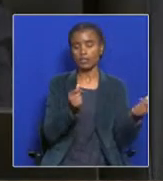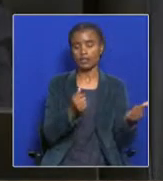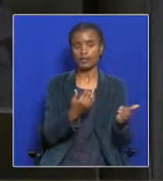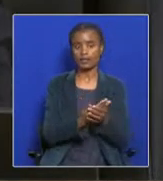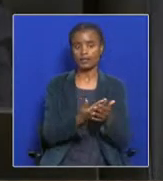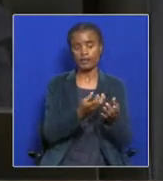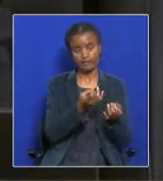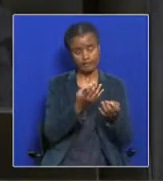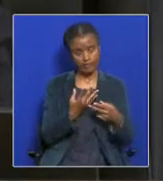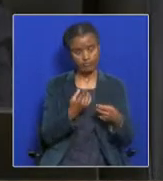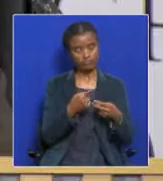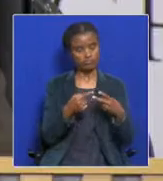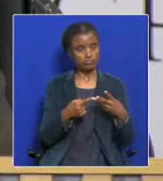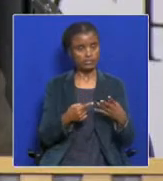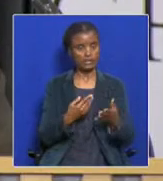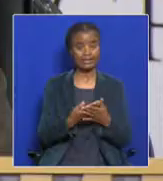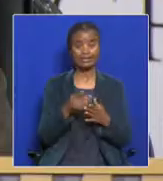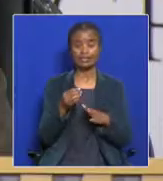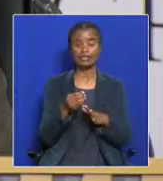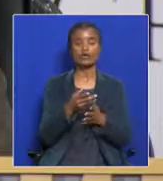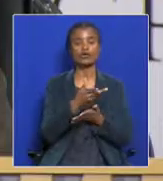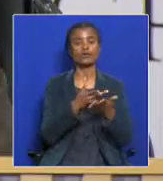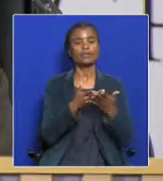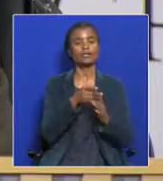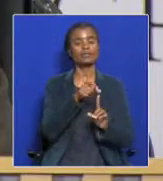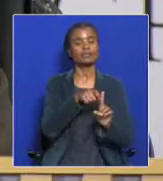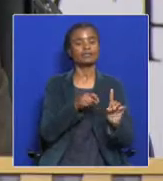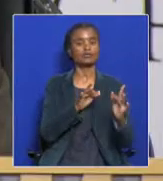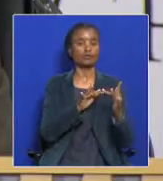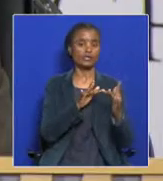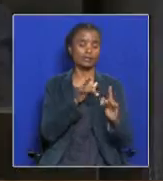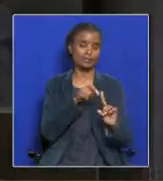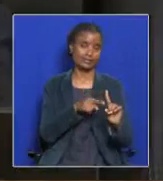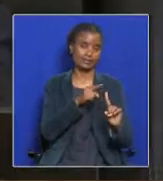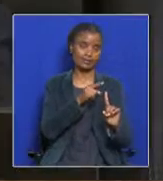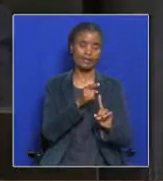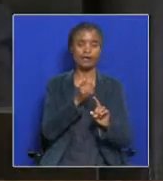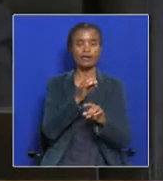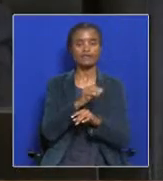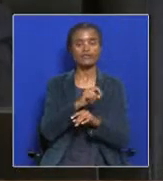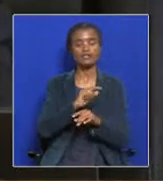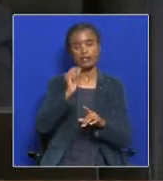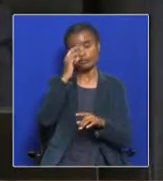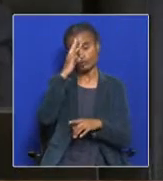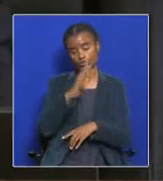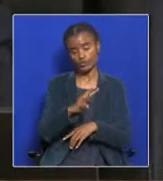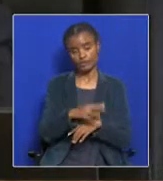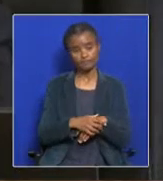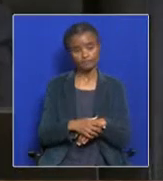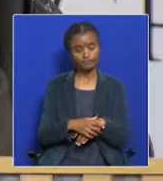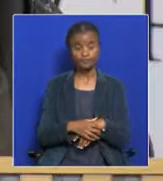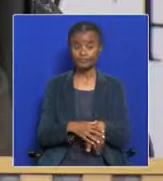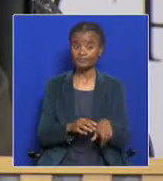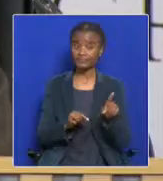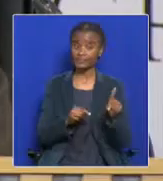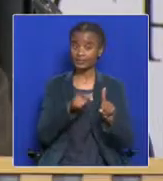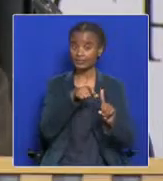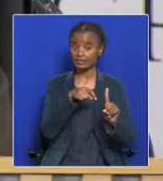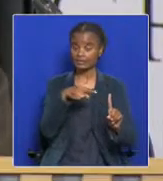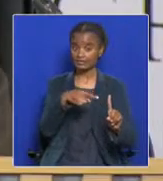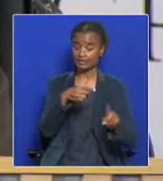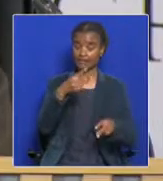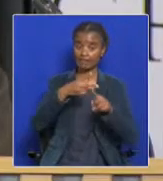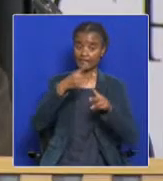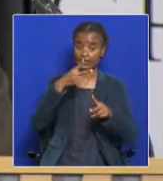person with regards to anything FSL related in Pretoria. He was not the final decision maker. No. by no So